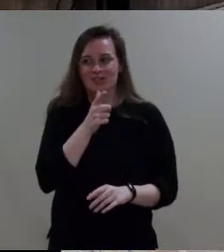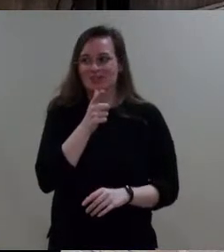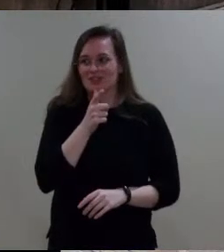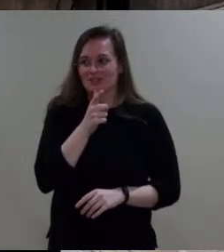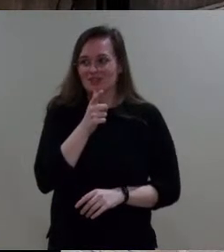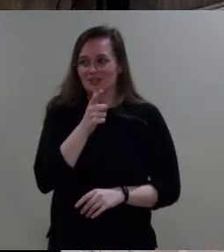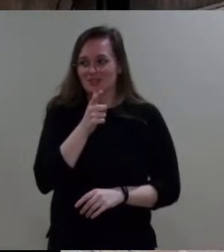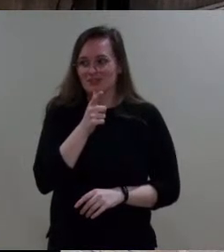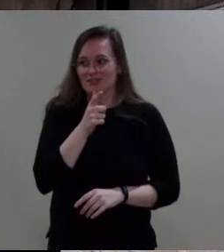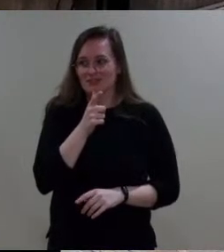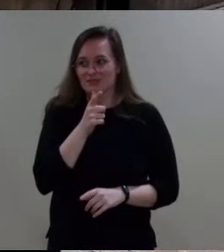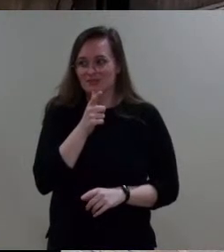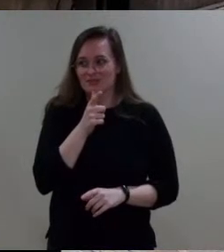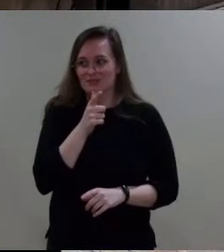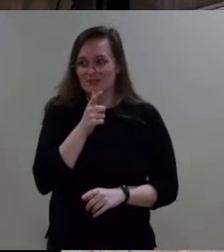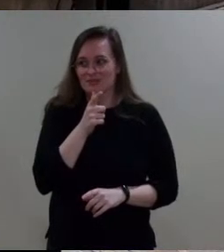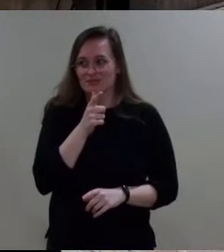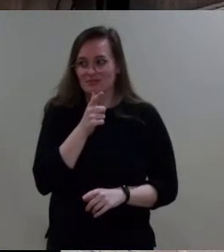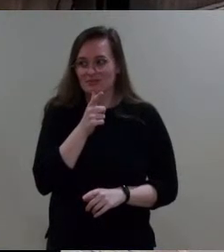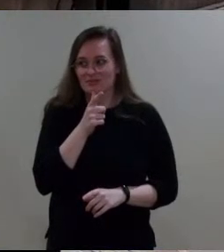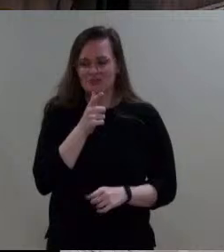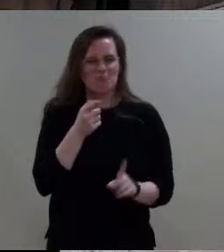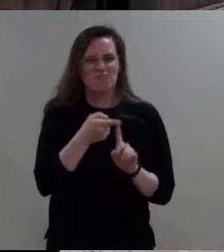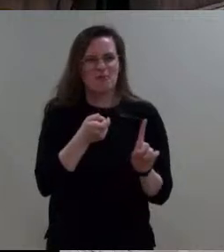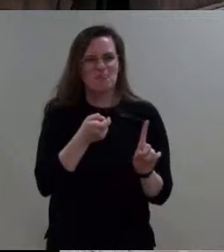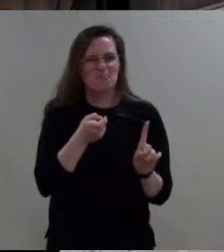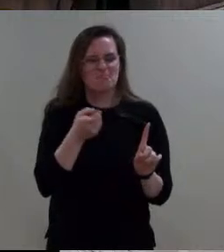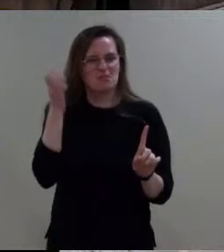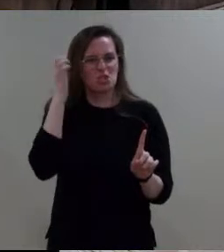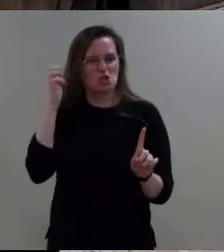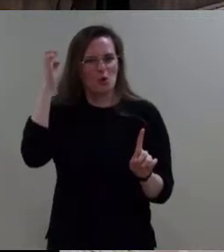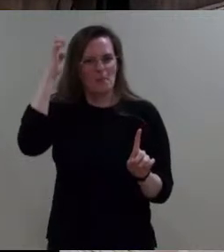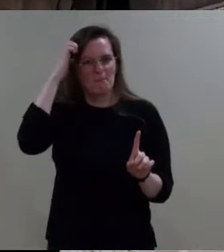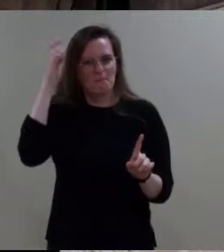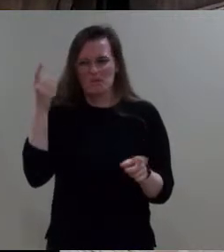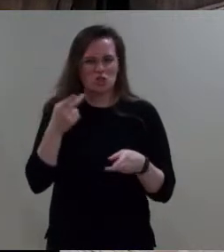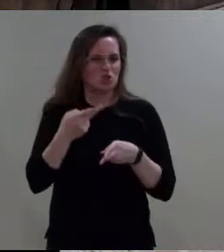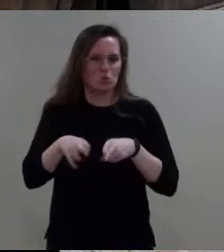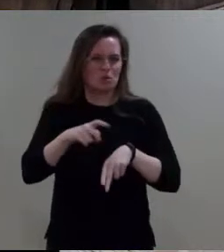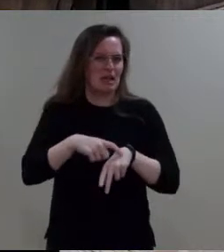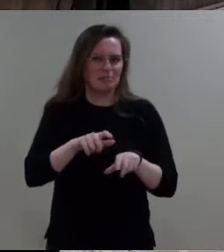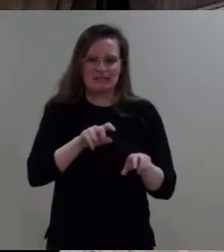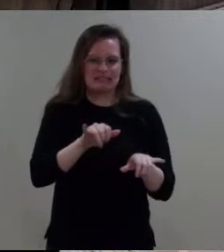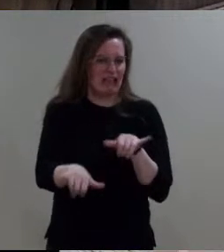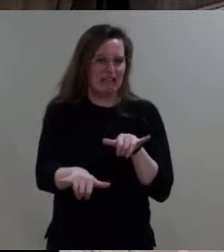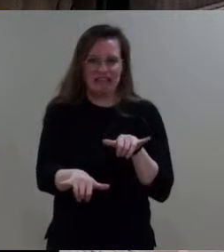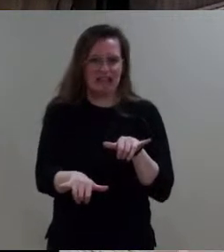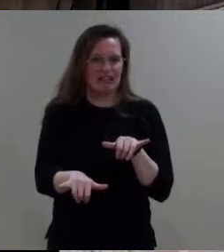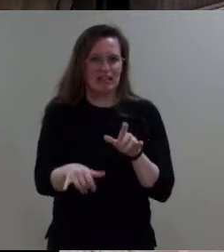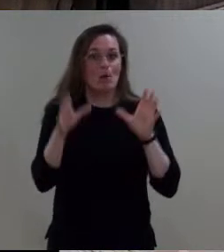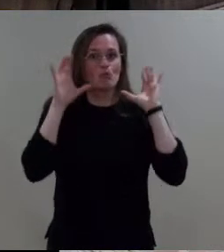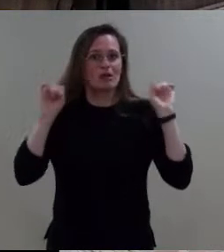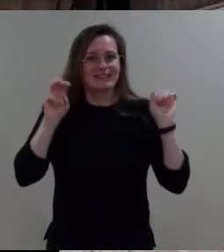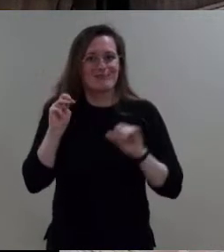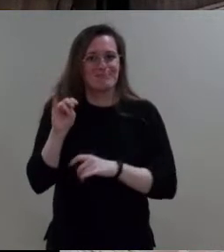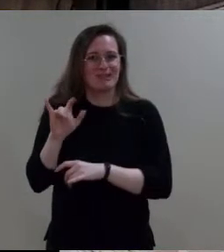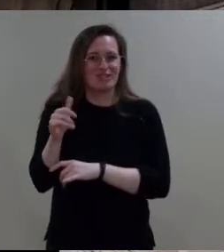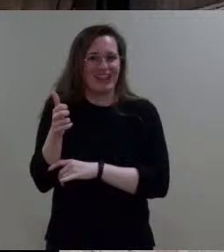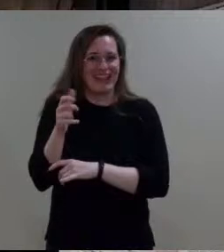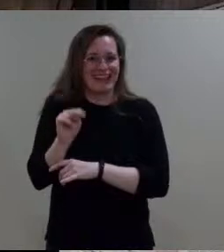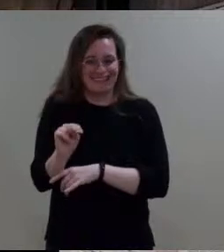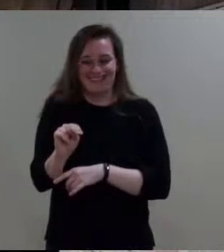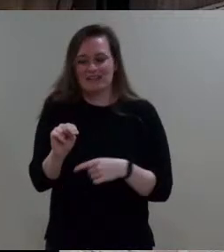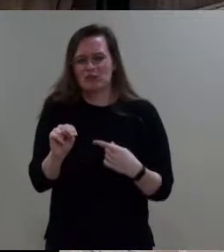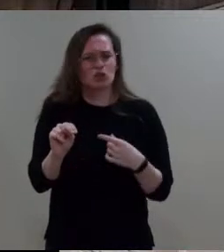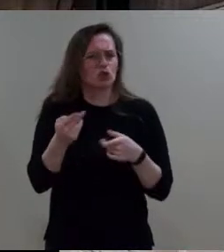Europe. He only stayed for about 20 minutes, but he had nothing to do with all the sessions. It was pretty much a thank you to all